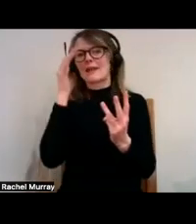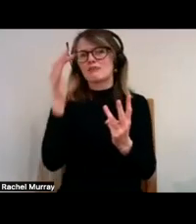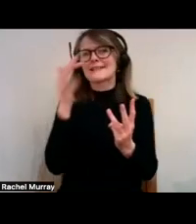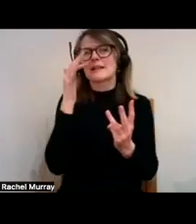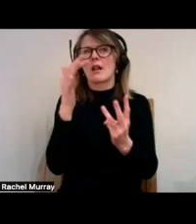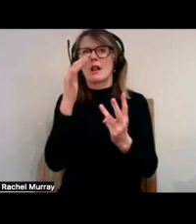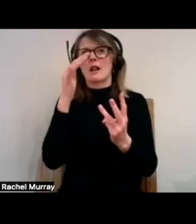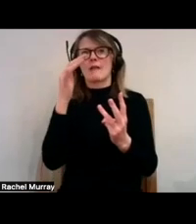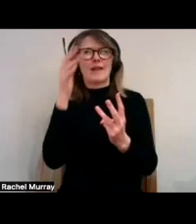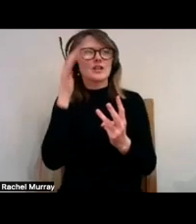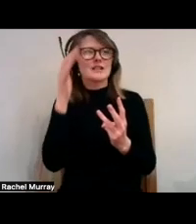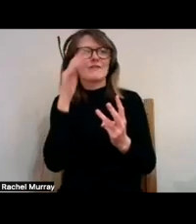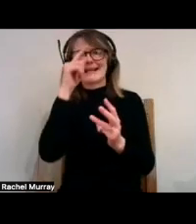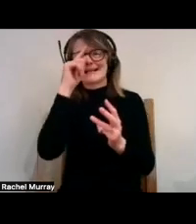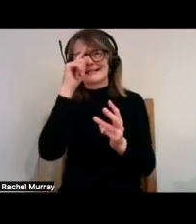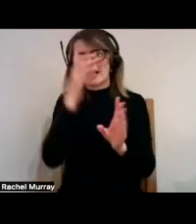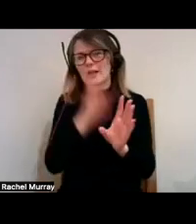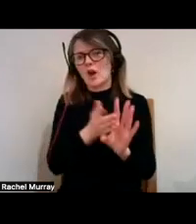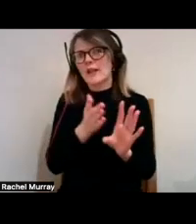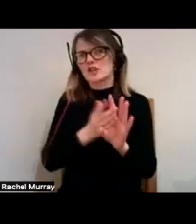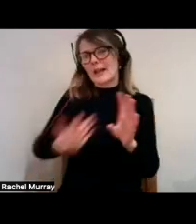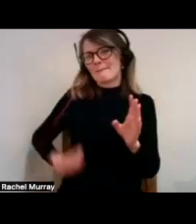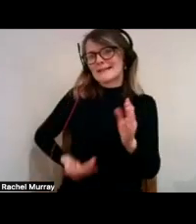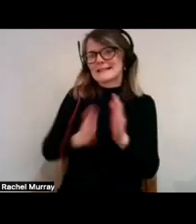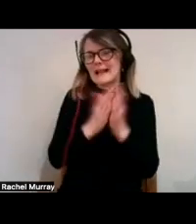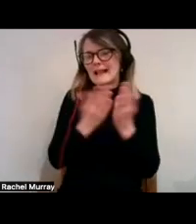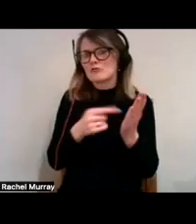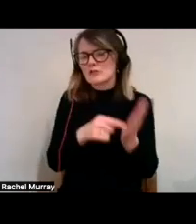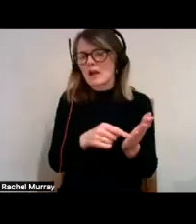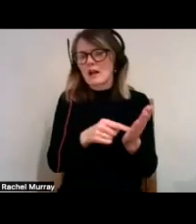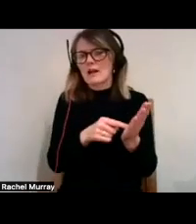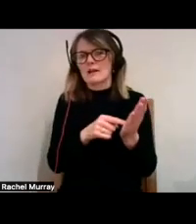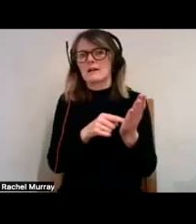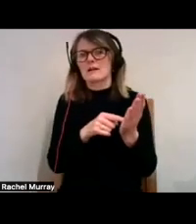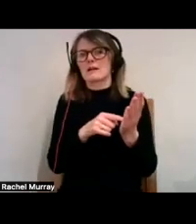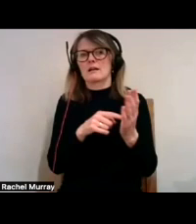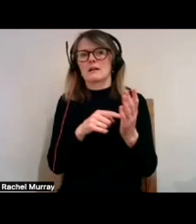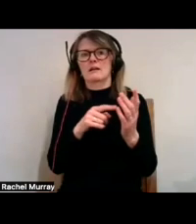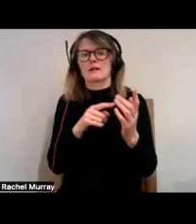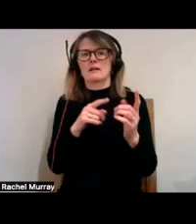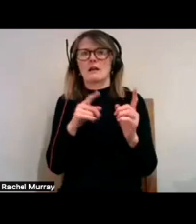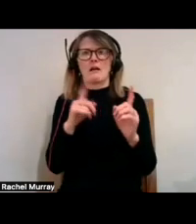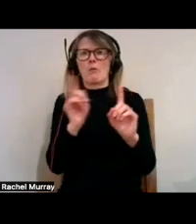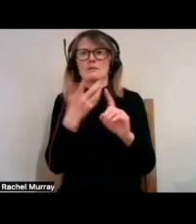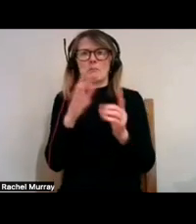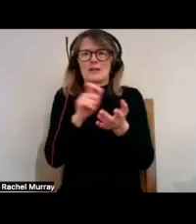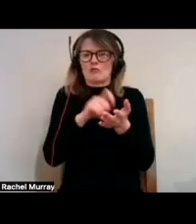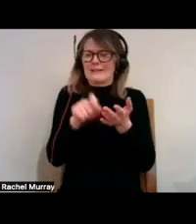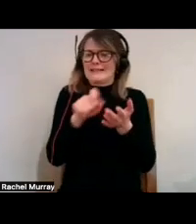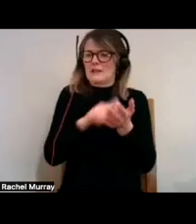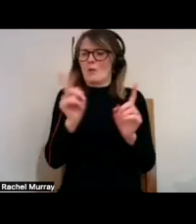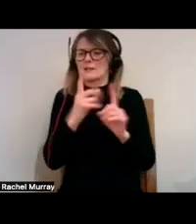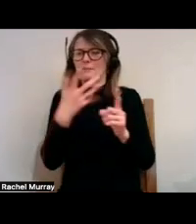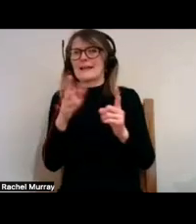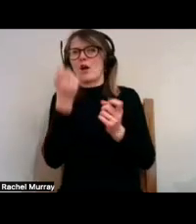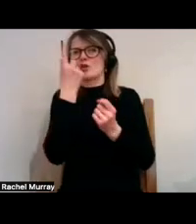psychology, some business literature as well. What is being written? What is understood about power? What can